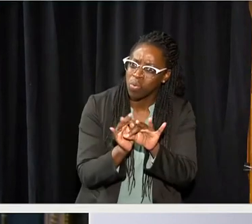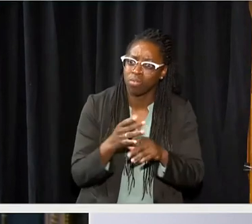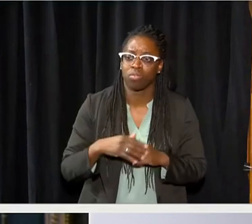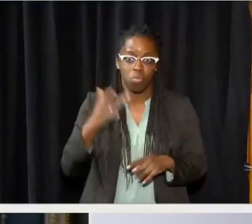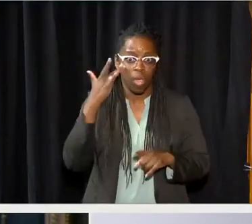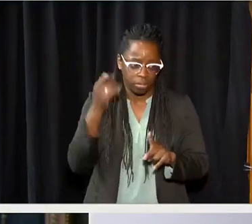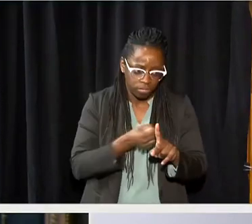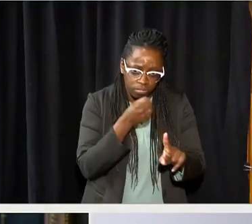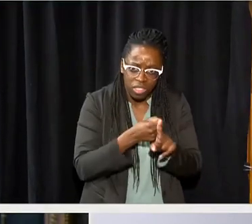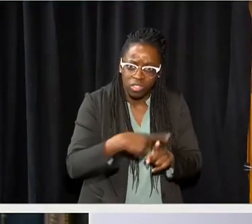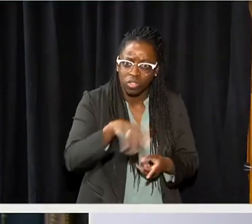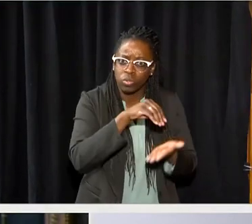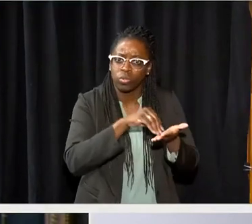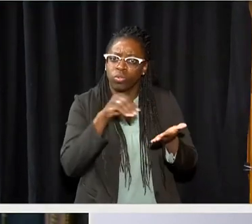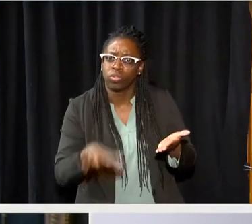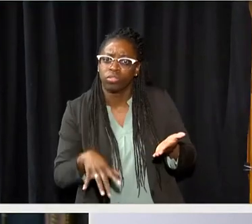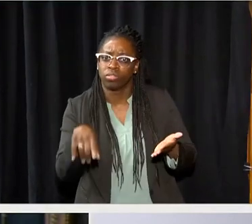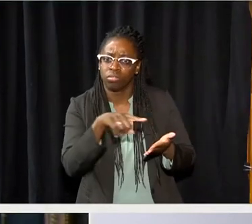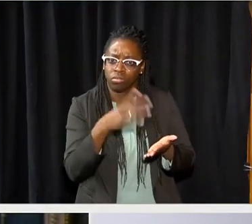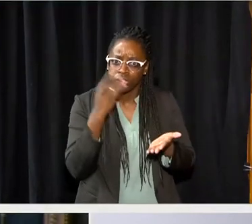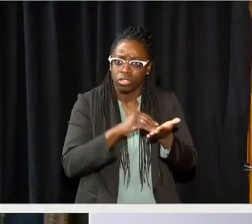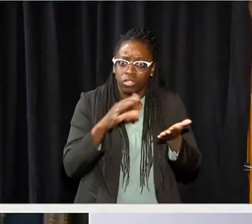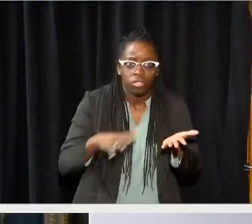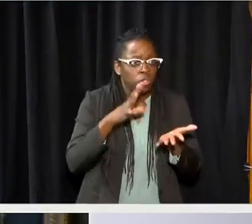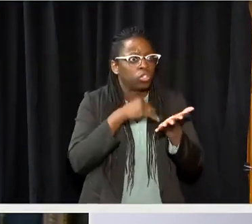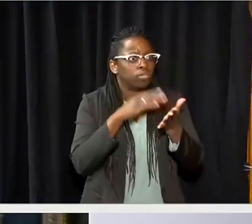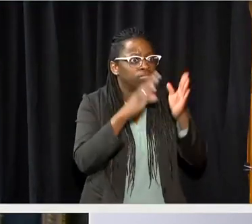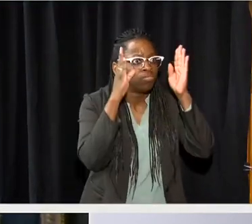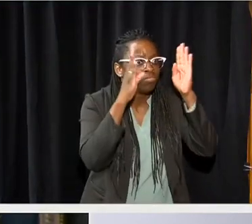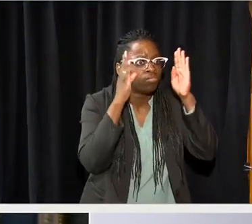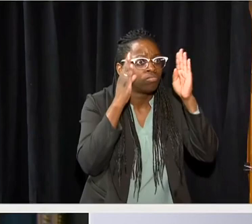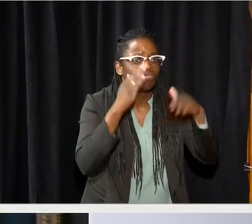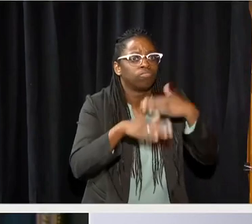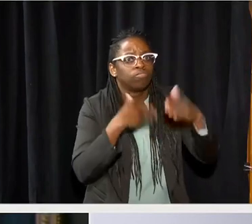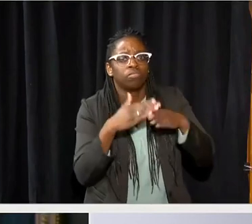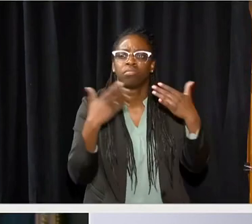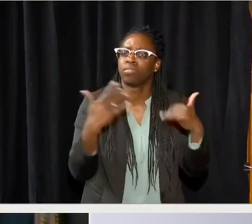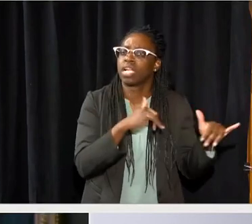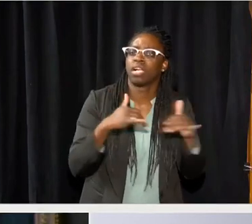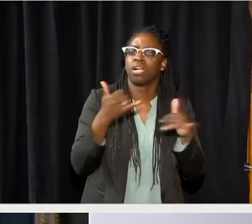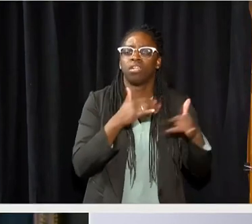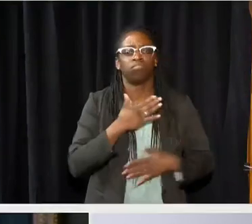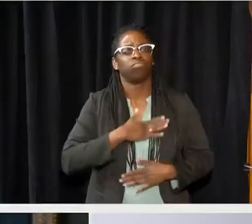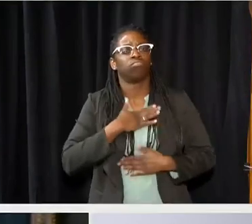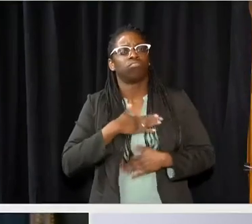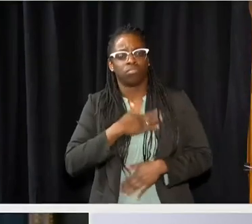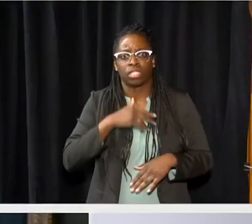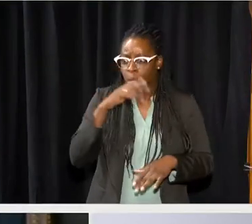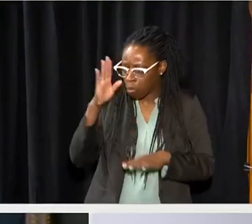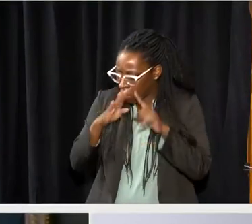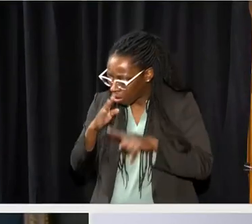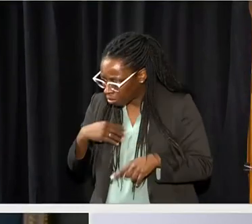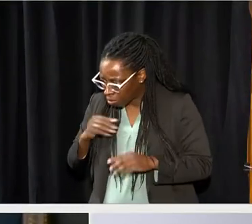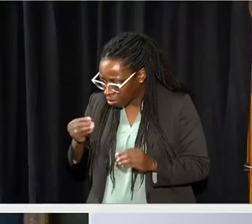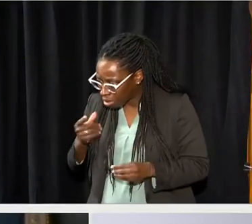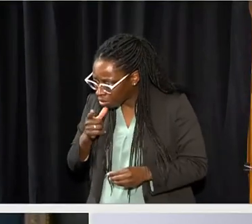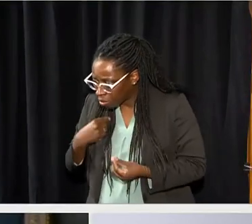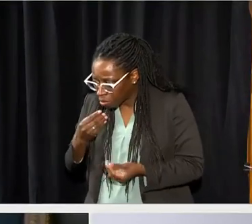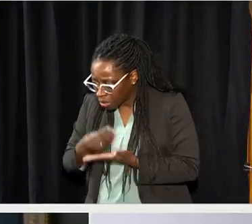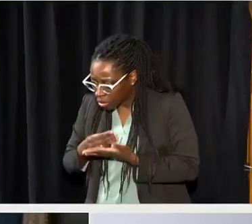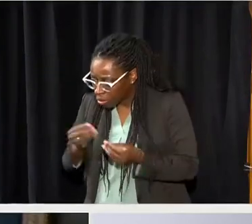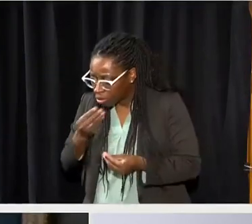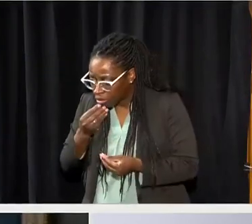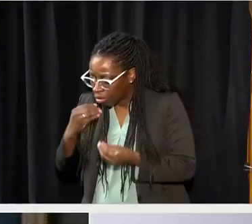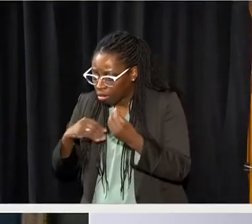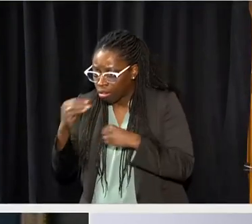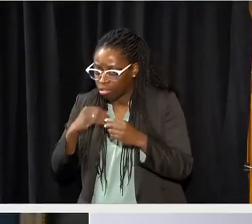there all across this state. A better focus on learning and a burden lifted from families. That's a good thing.